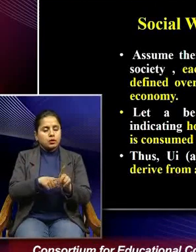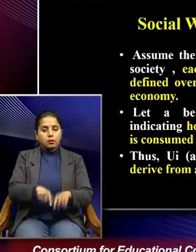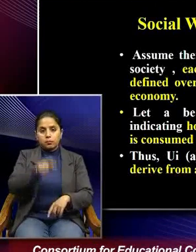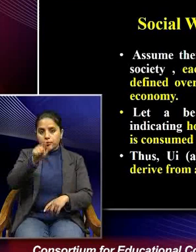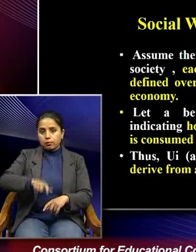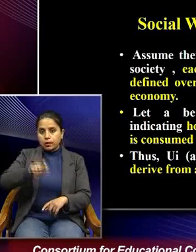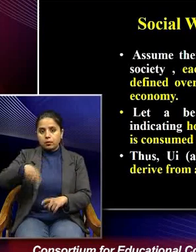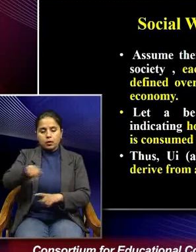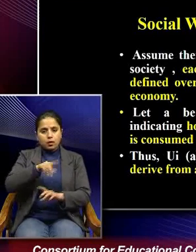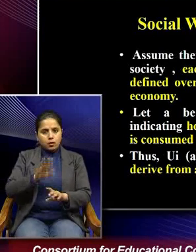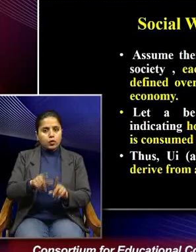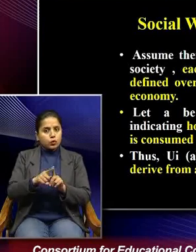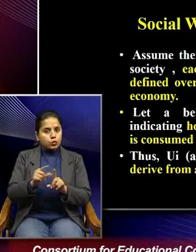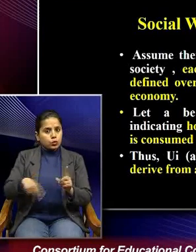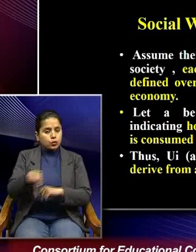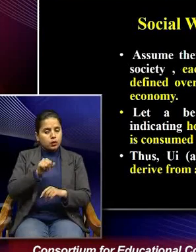individual derives